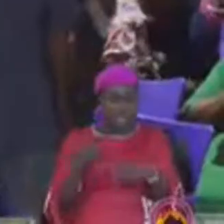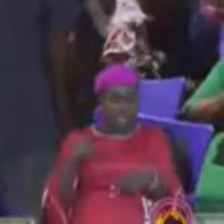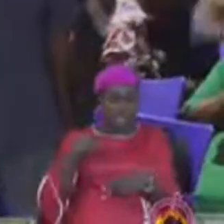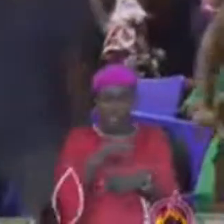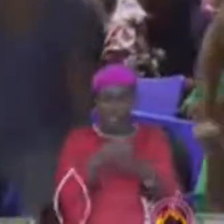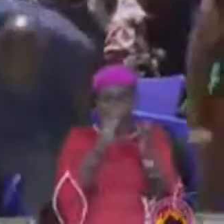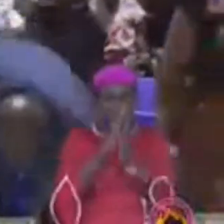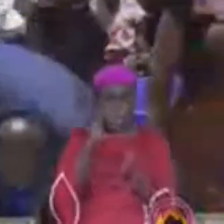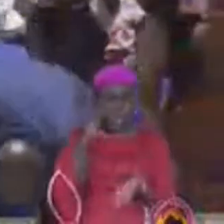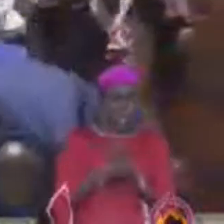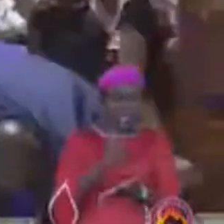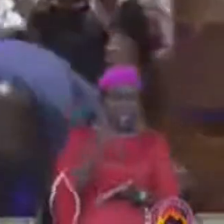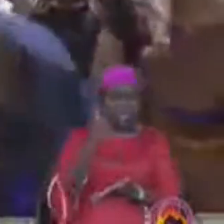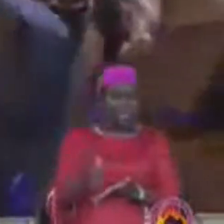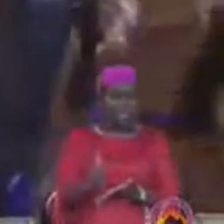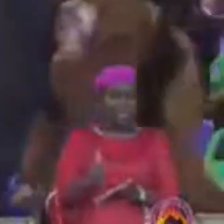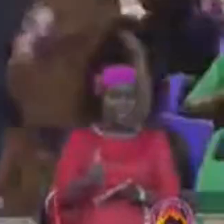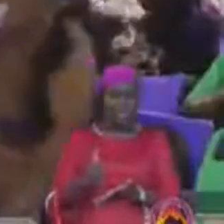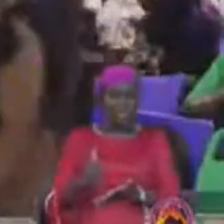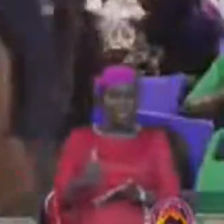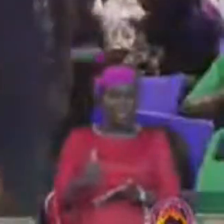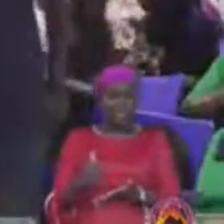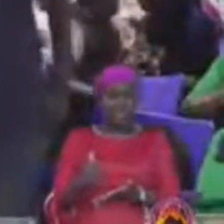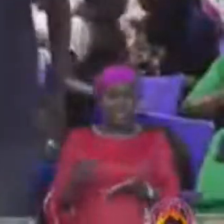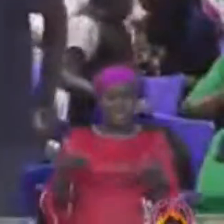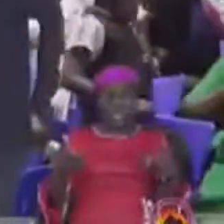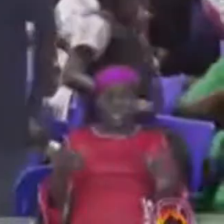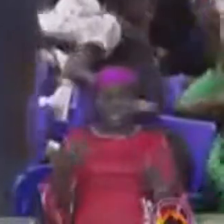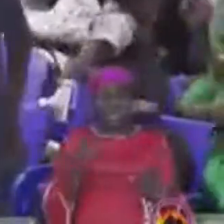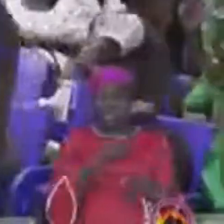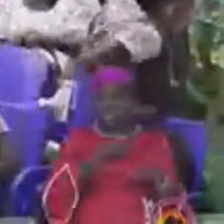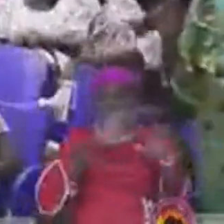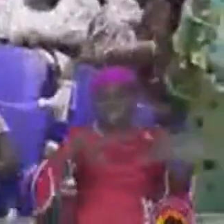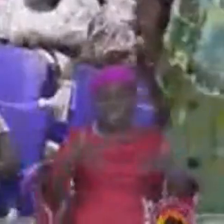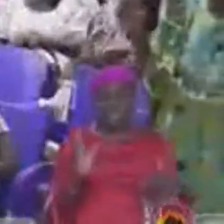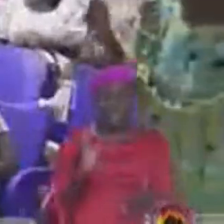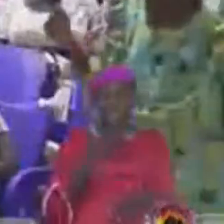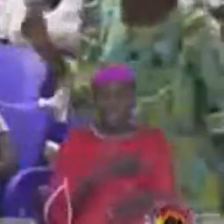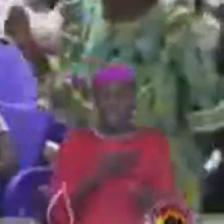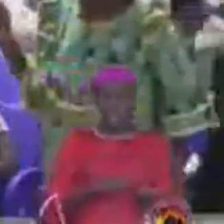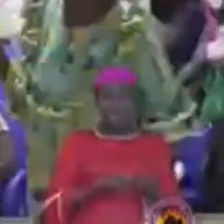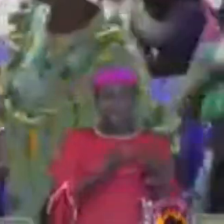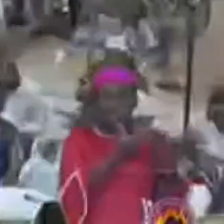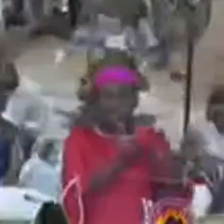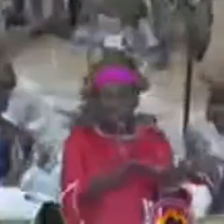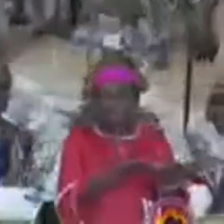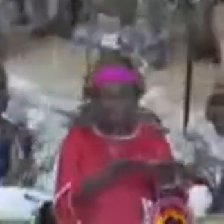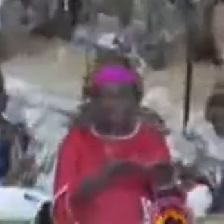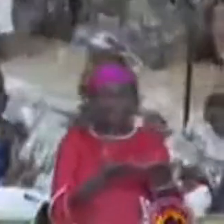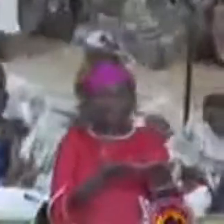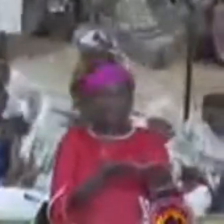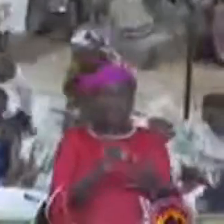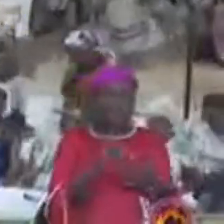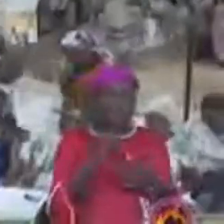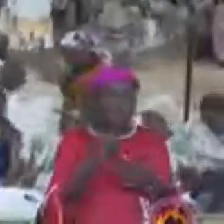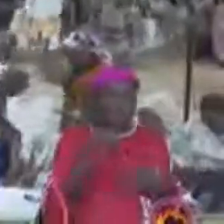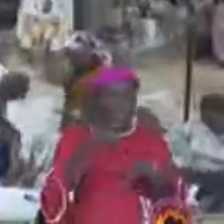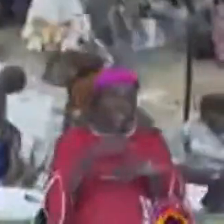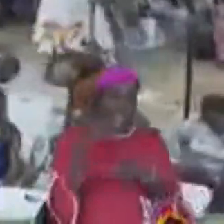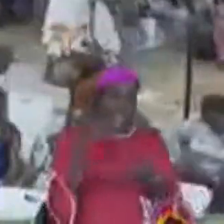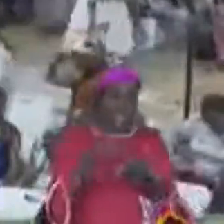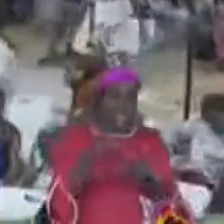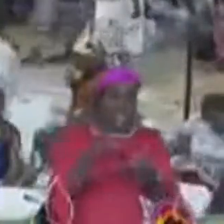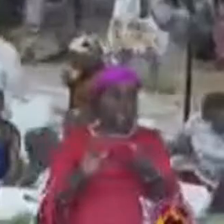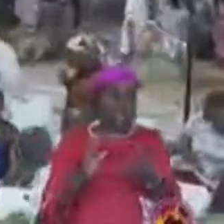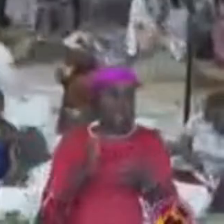pray. See the offering boxes at the front. The POS is available.